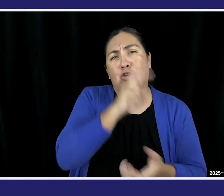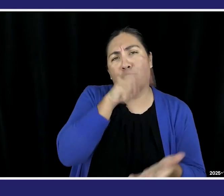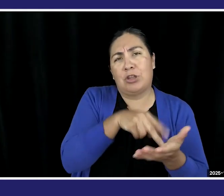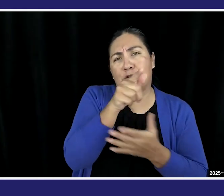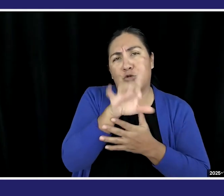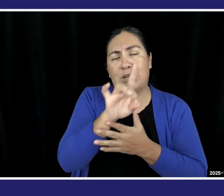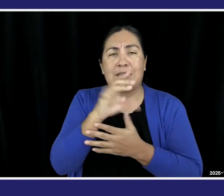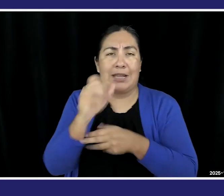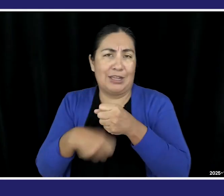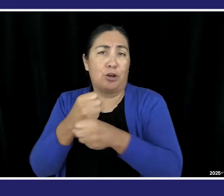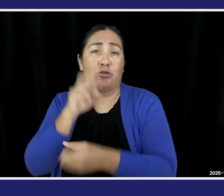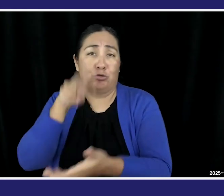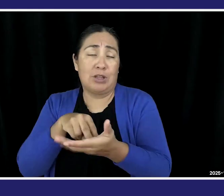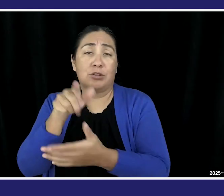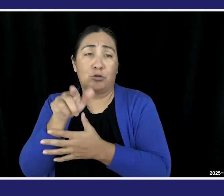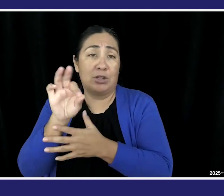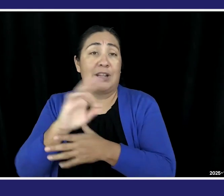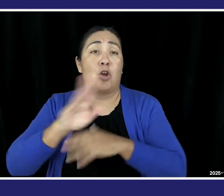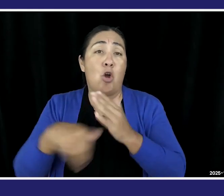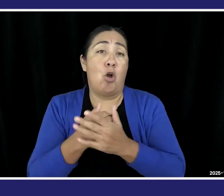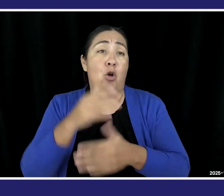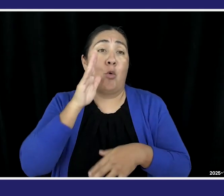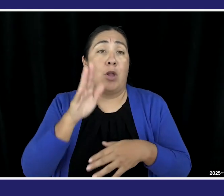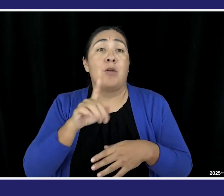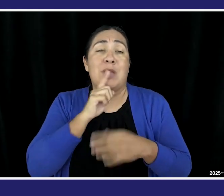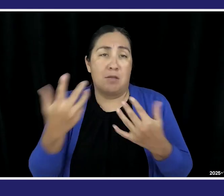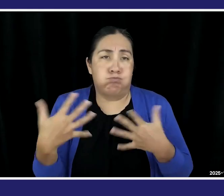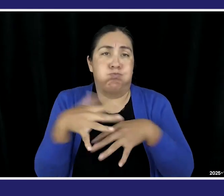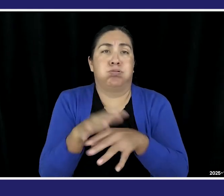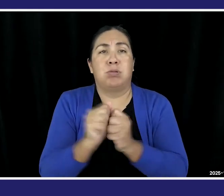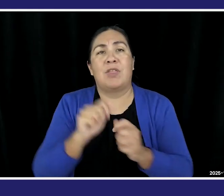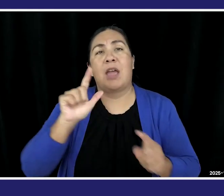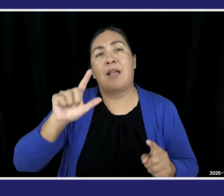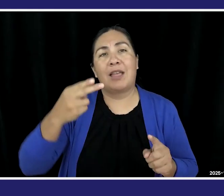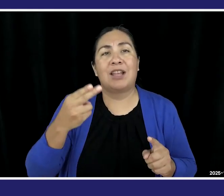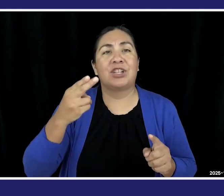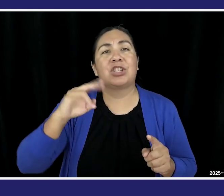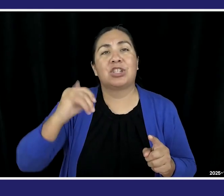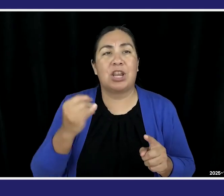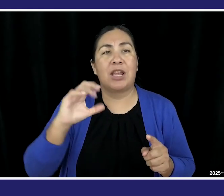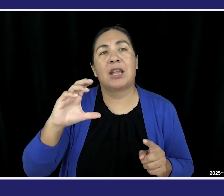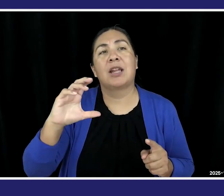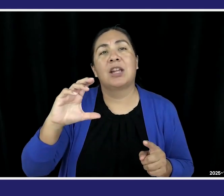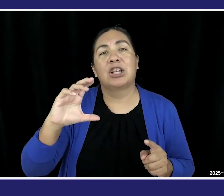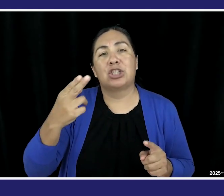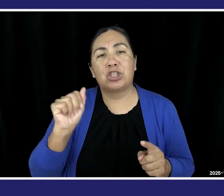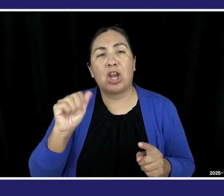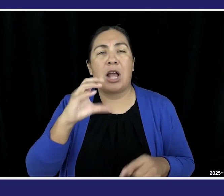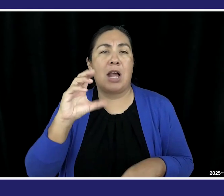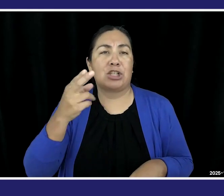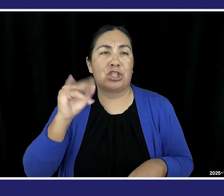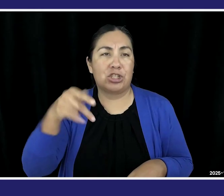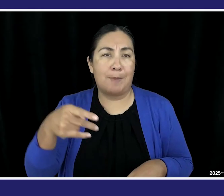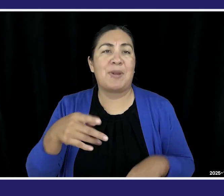CHIP. And then again, just standardizing across the state starting in 2028. Next